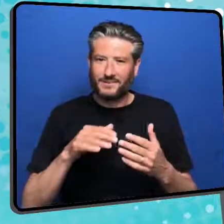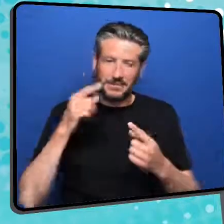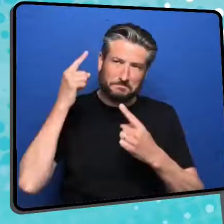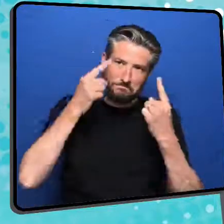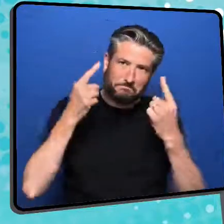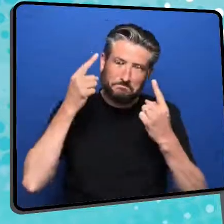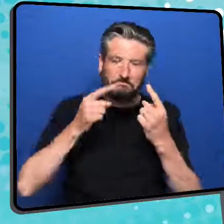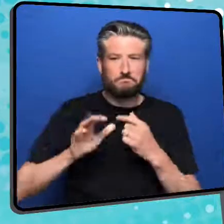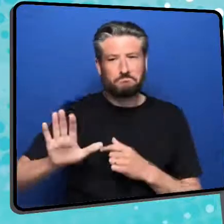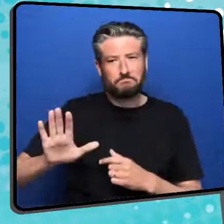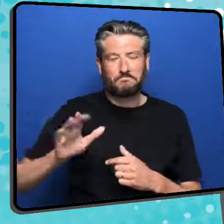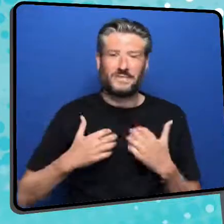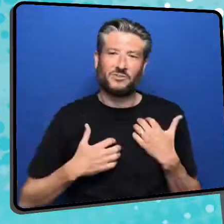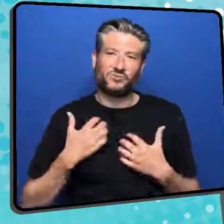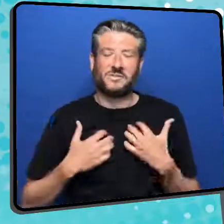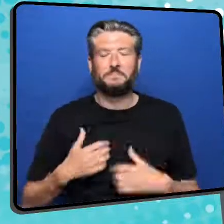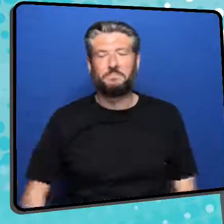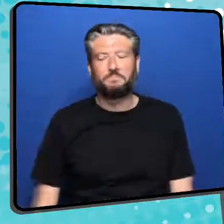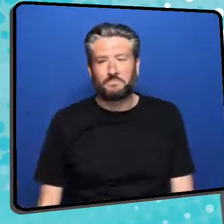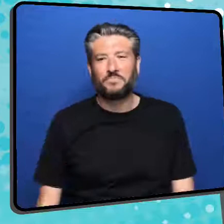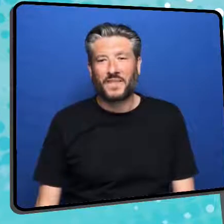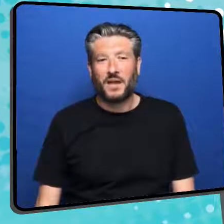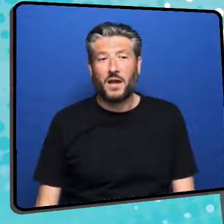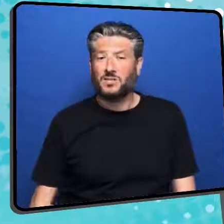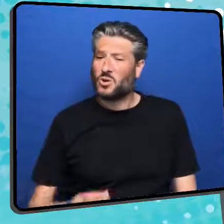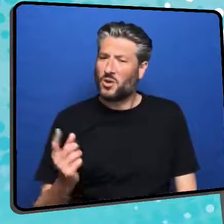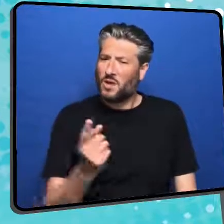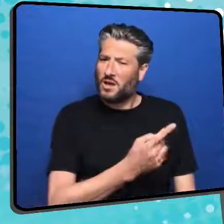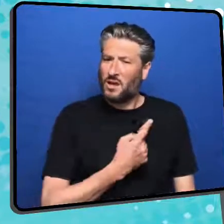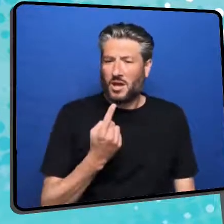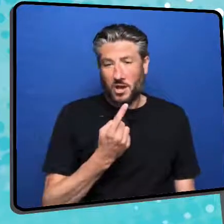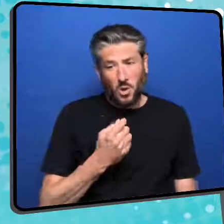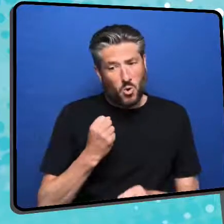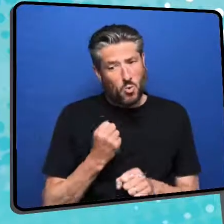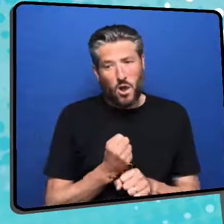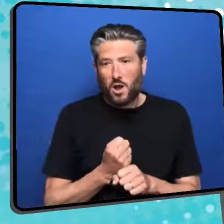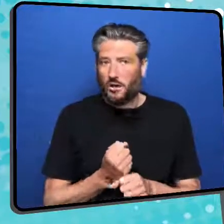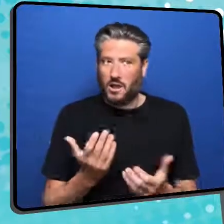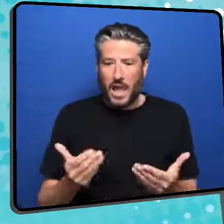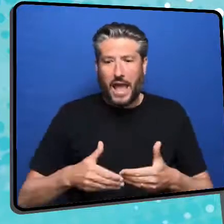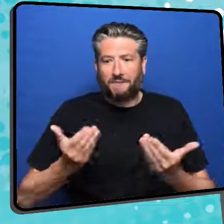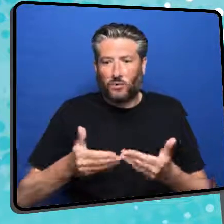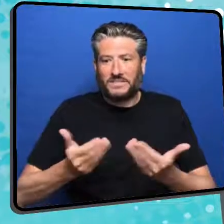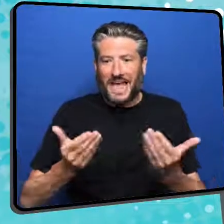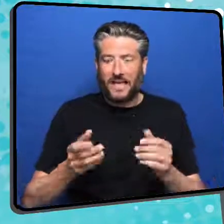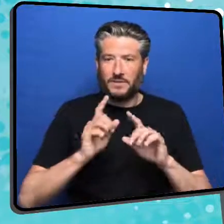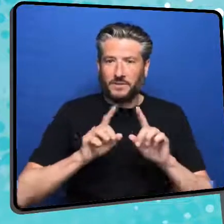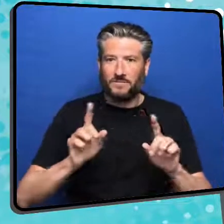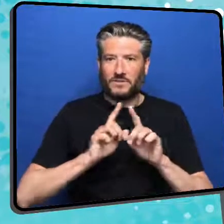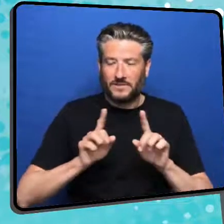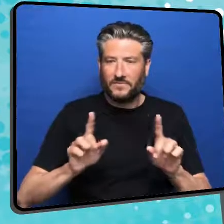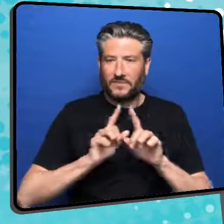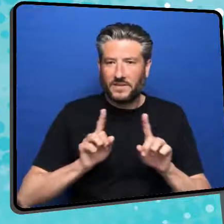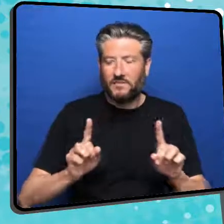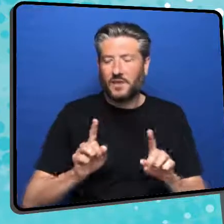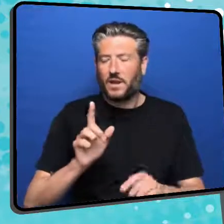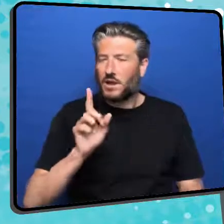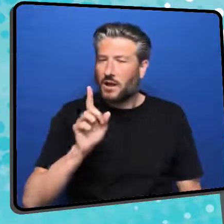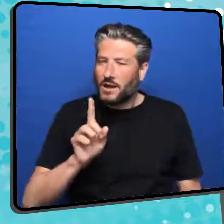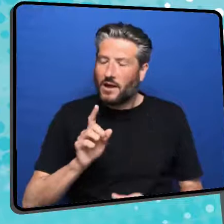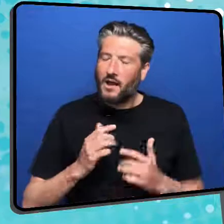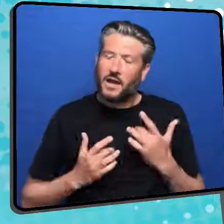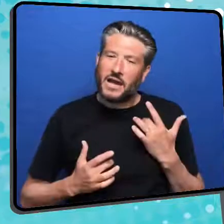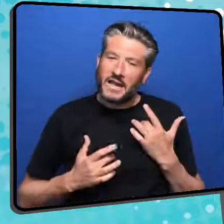all our jobs look wildly different daily. But one of the things that that's quite interesting is when people describe